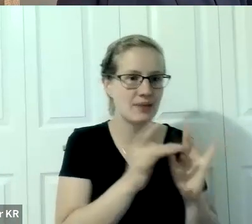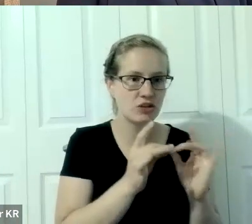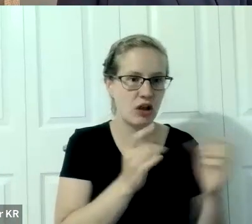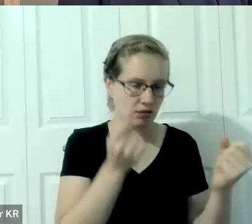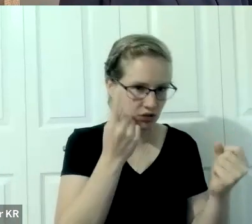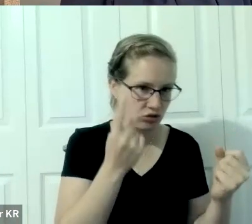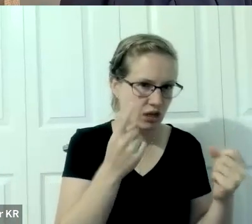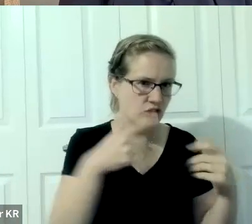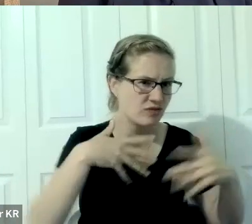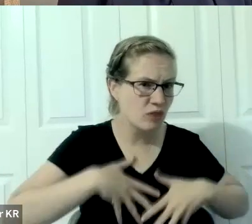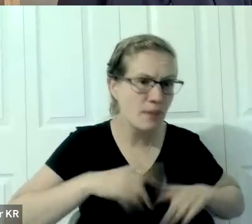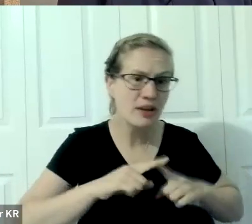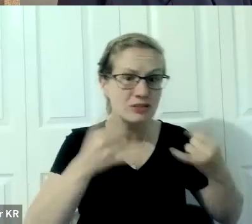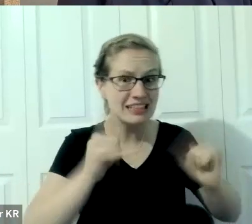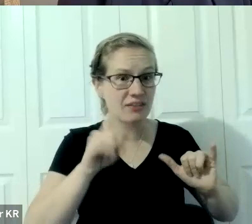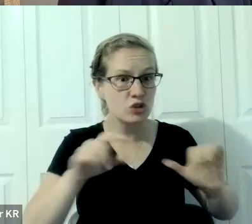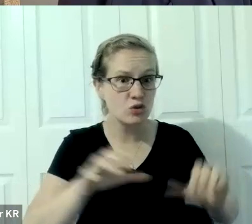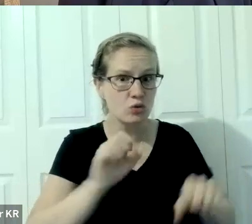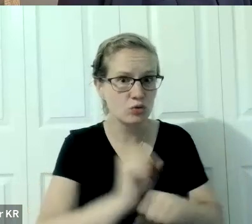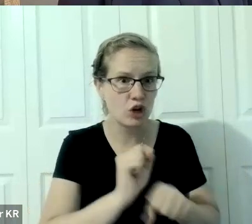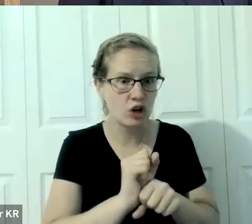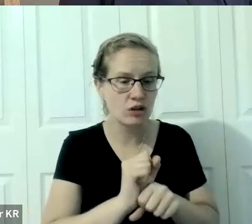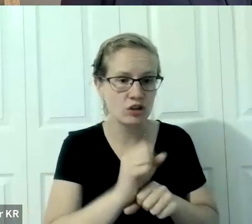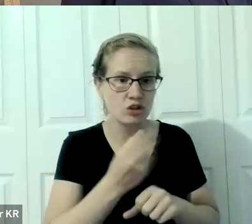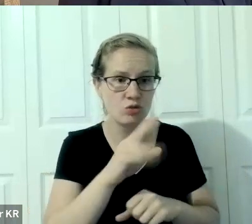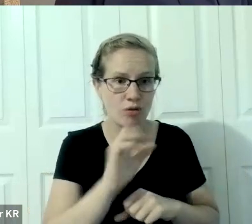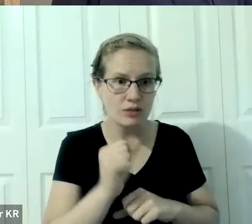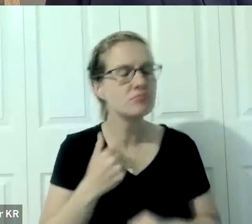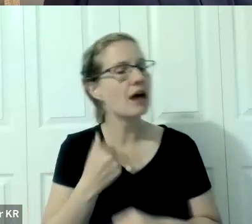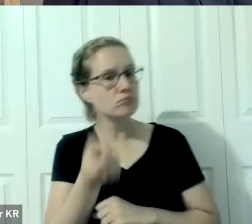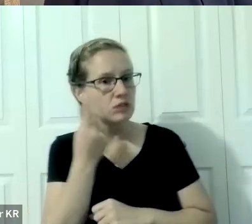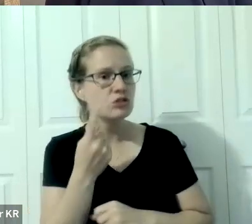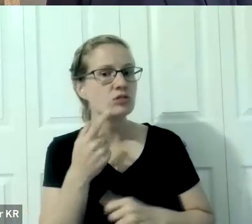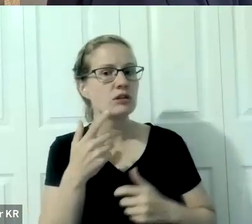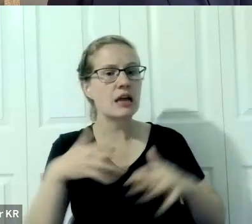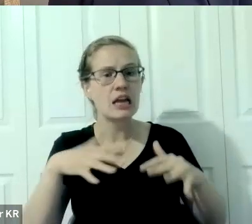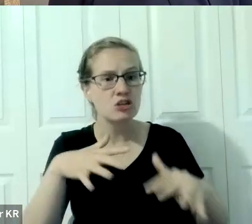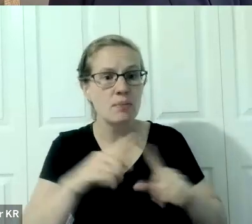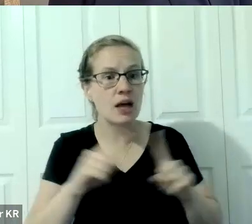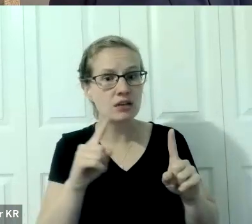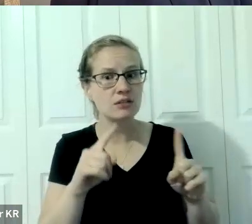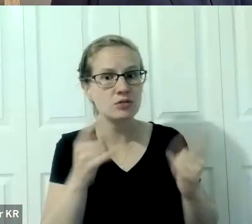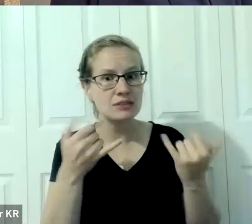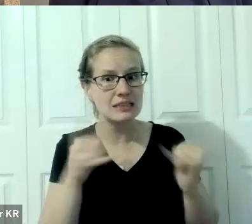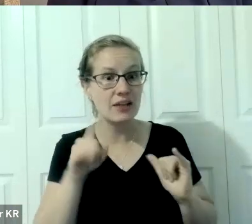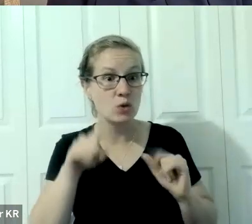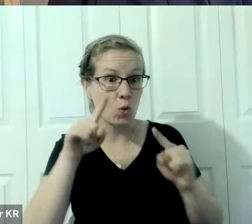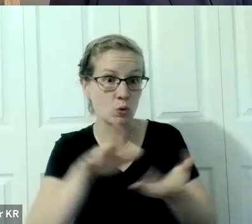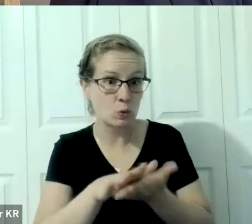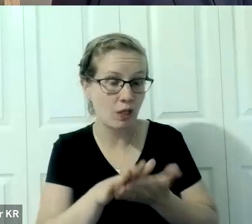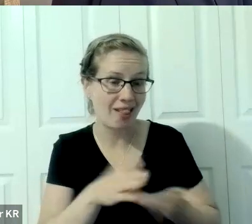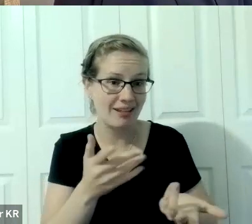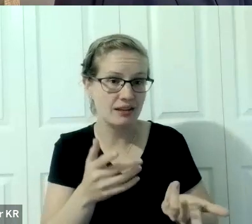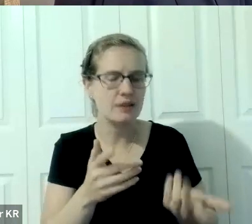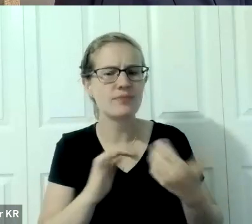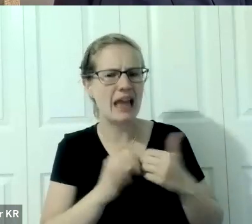you're depressed, but you still have to do your chores. I understand that you may be anxious, but you know, you still have to go to school. So